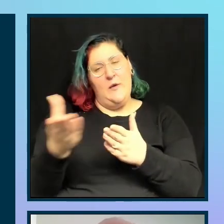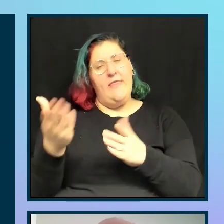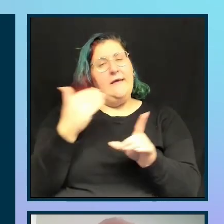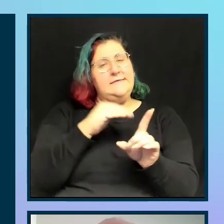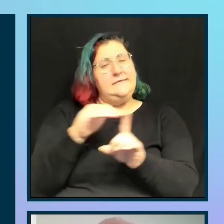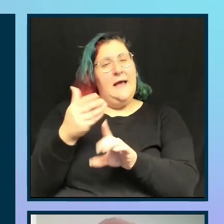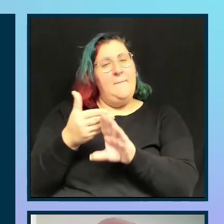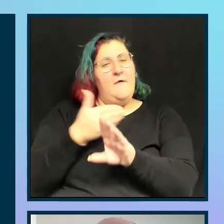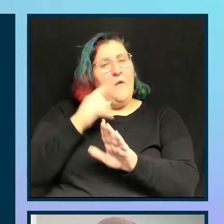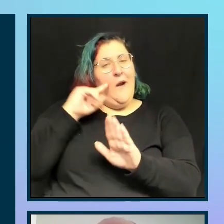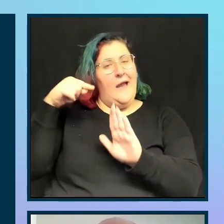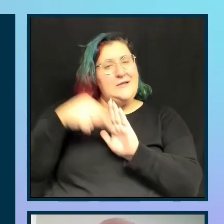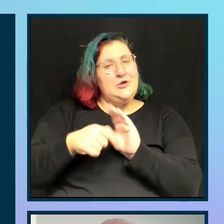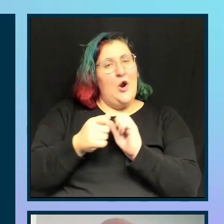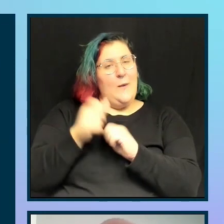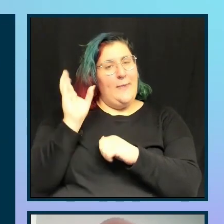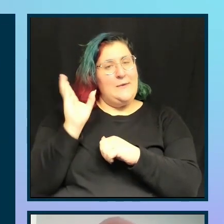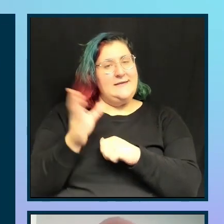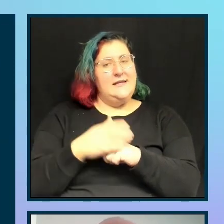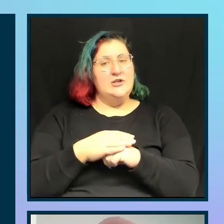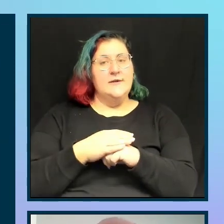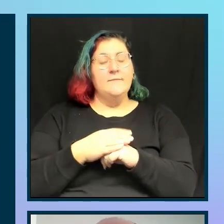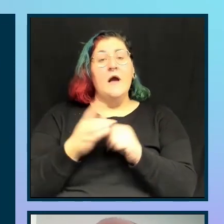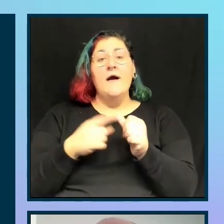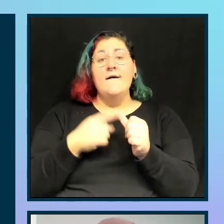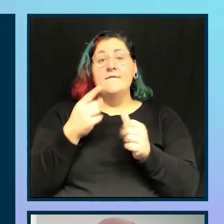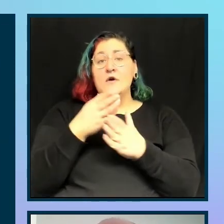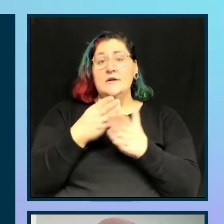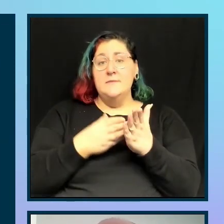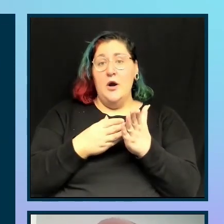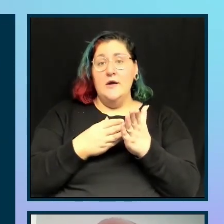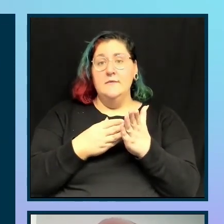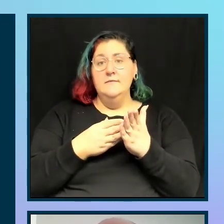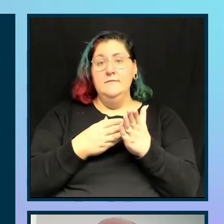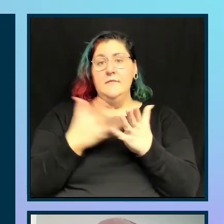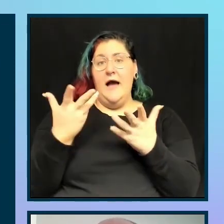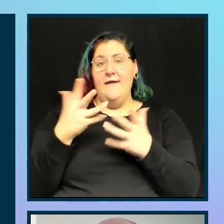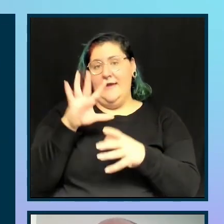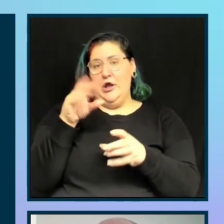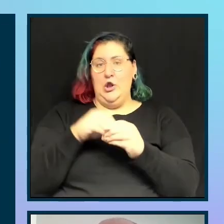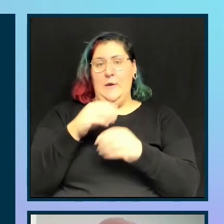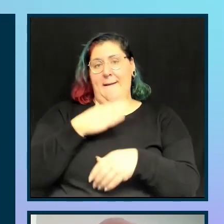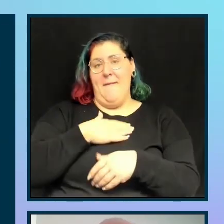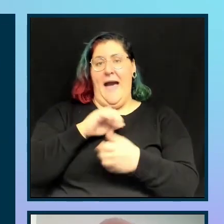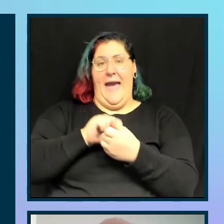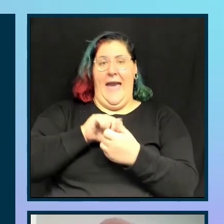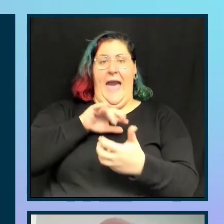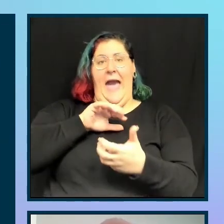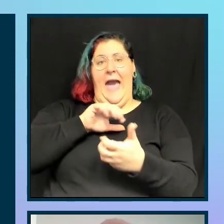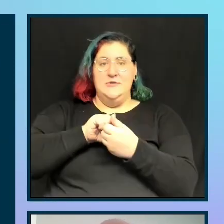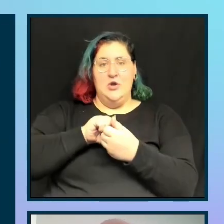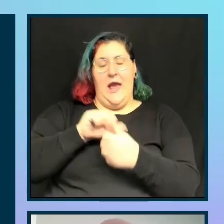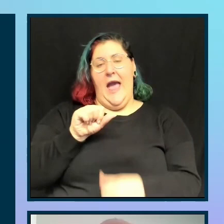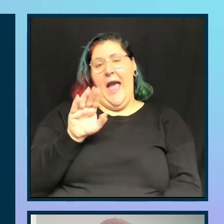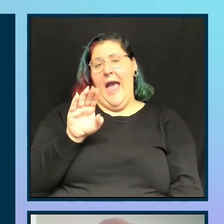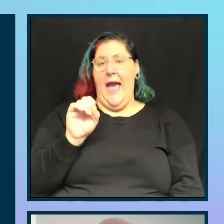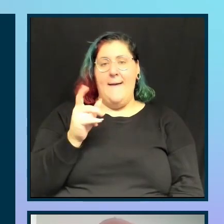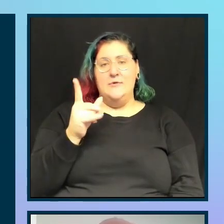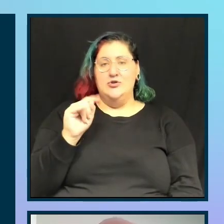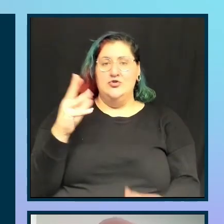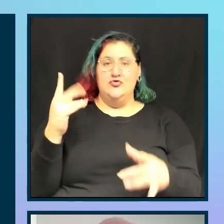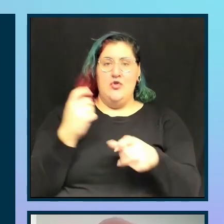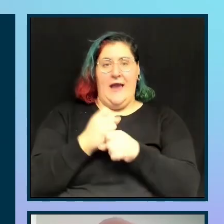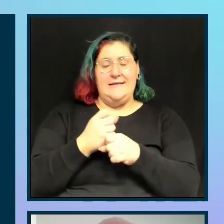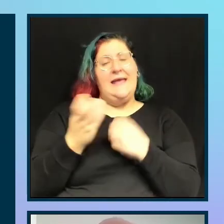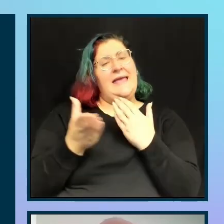into the meat of the presentation. The first segment is I've included the abstract, so it's part of the deck that you'll receive. It makes it easy to be able to